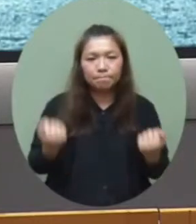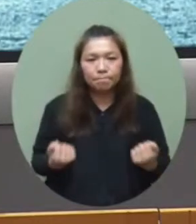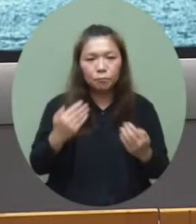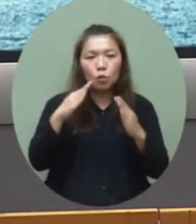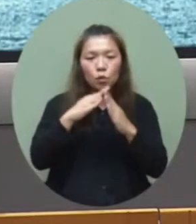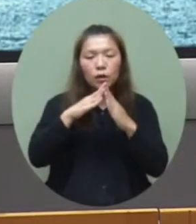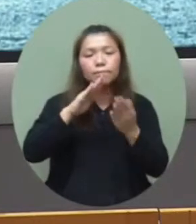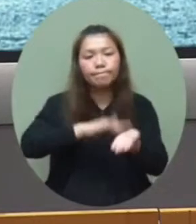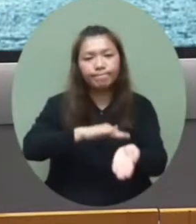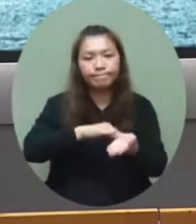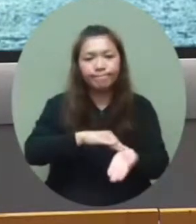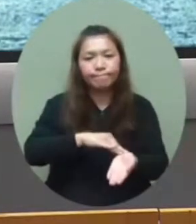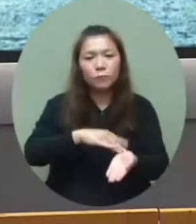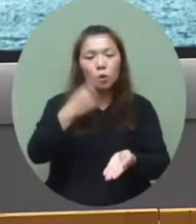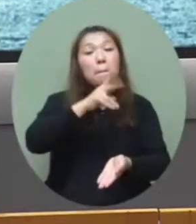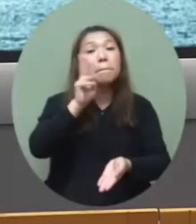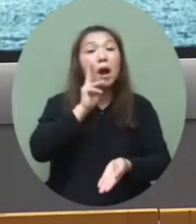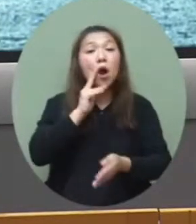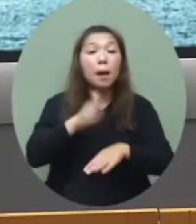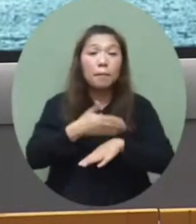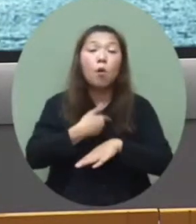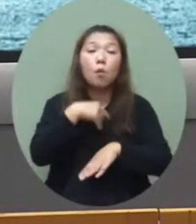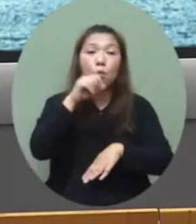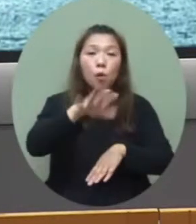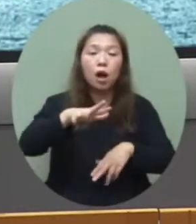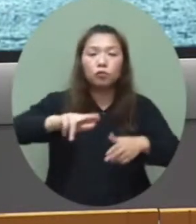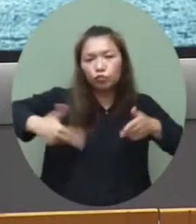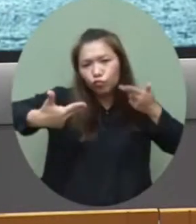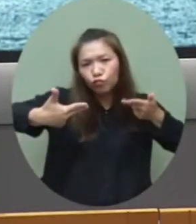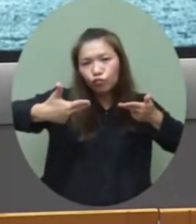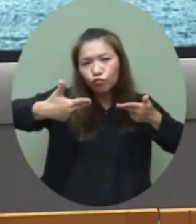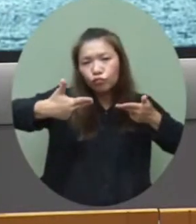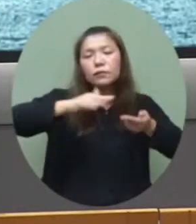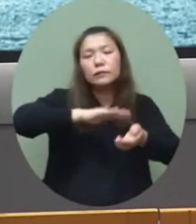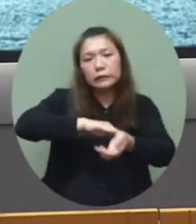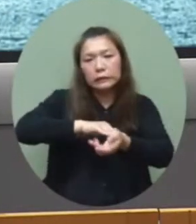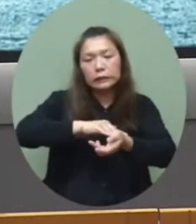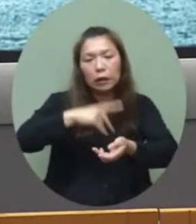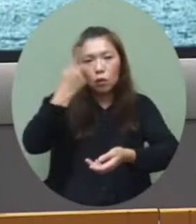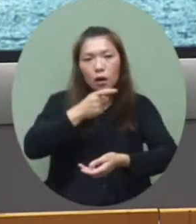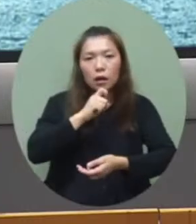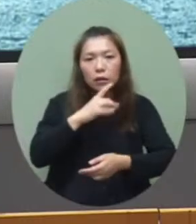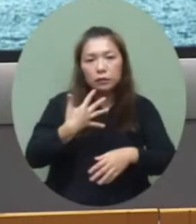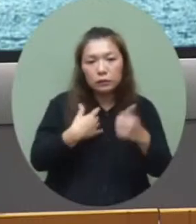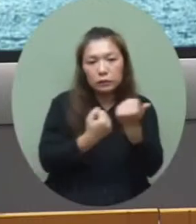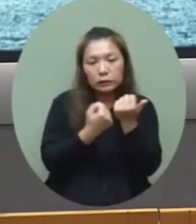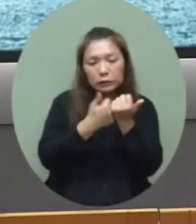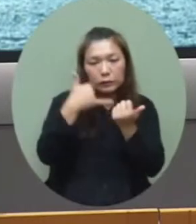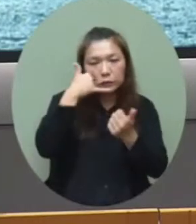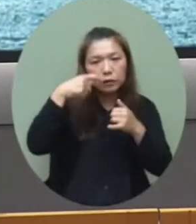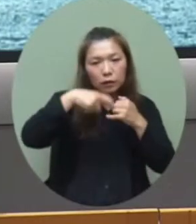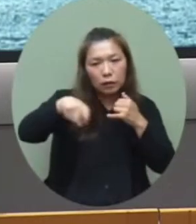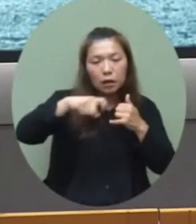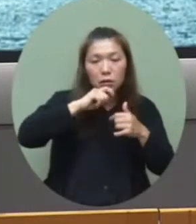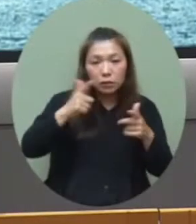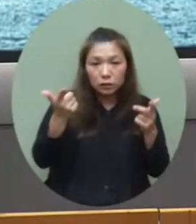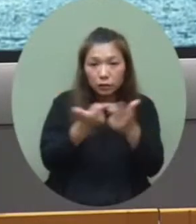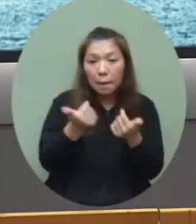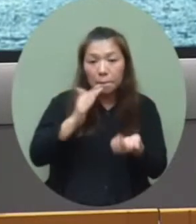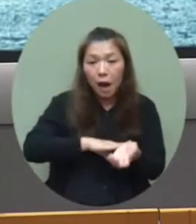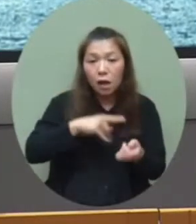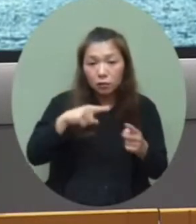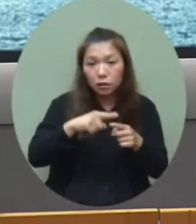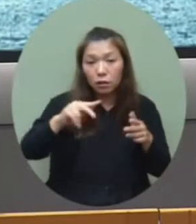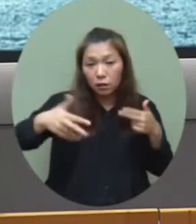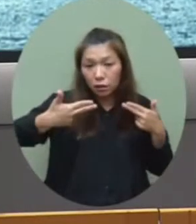we need to provide more support for those confirmed cases in home isolation, including